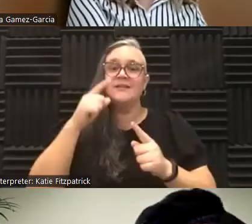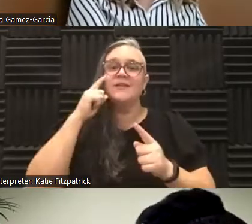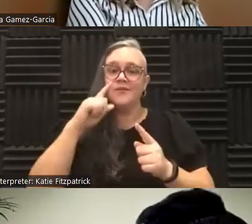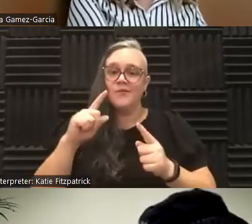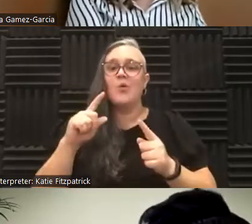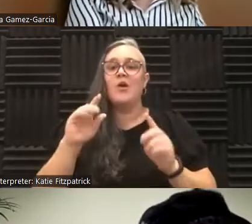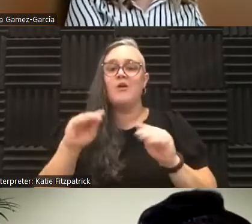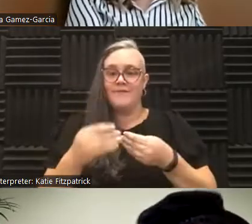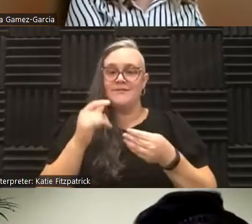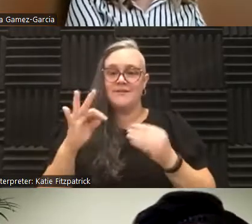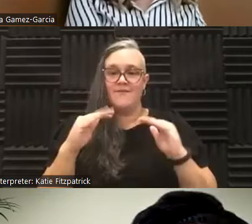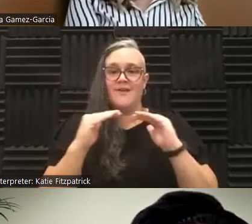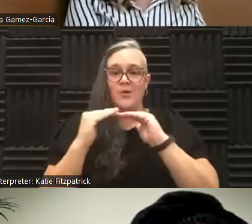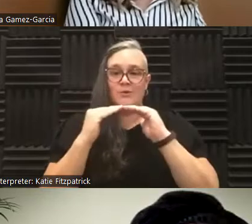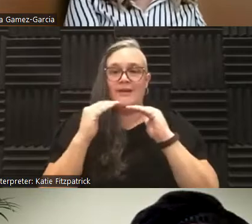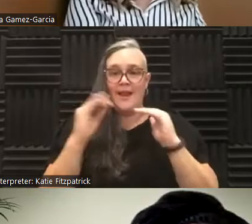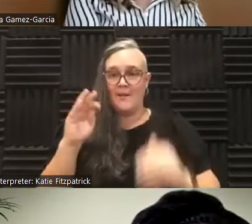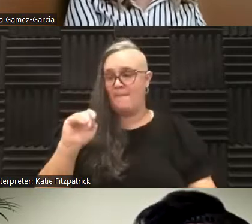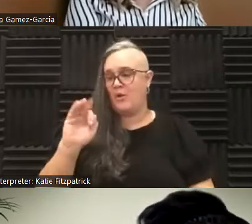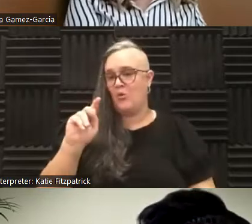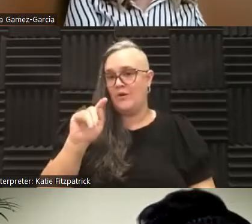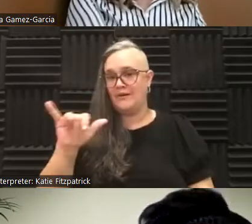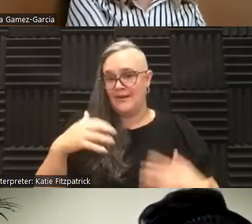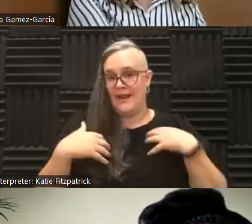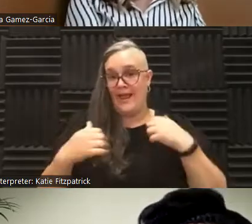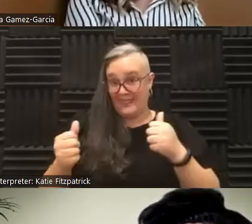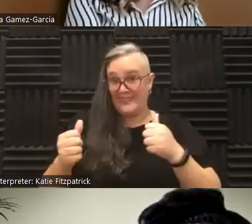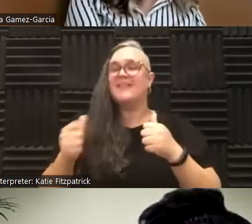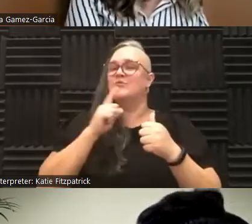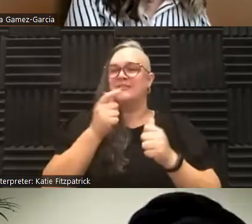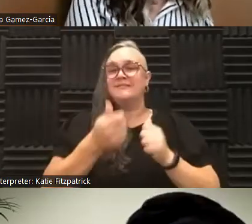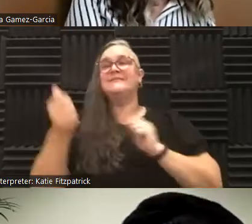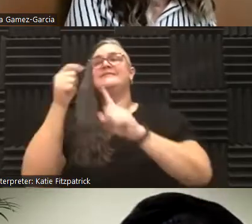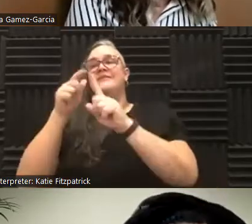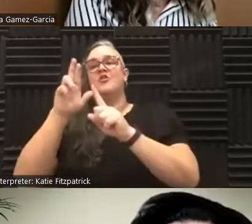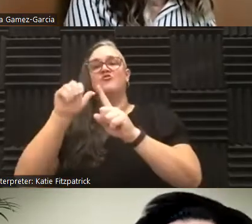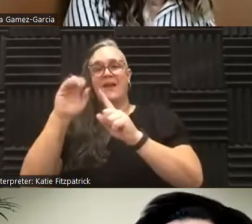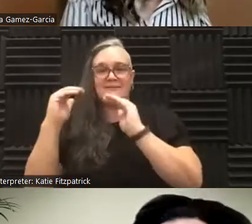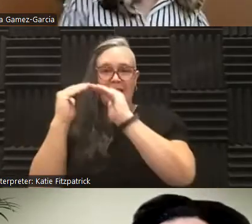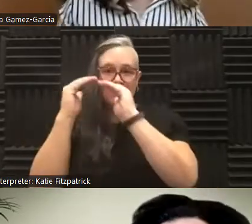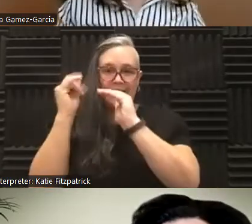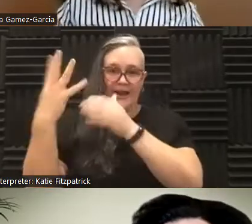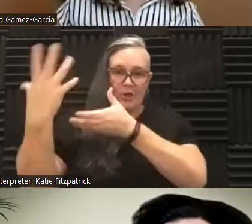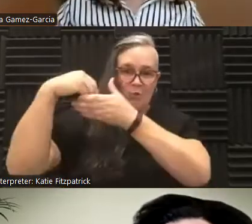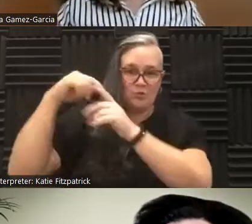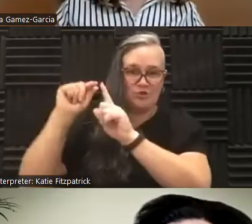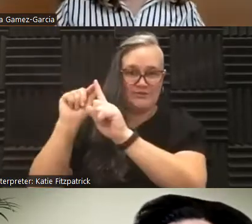Office of Equity and Minority Health that sits within the Office of Race, Equity, and Inclusion.